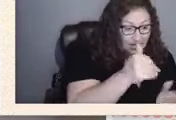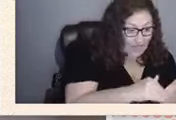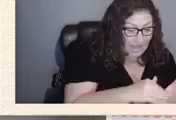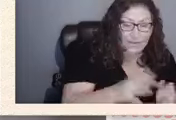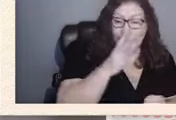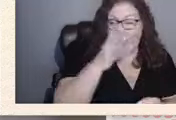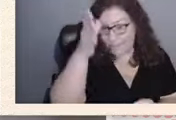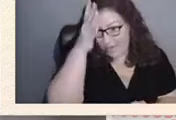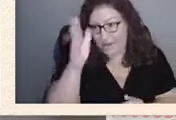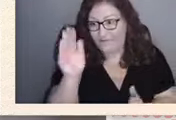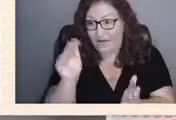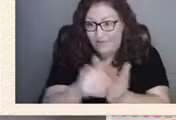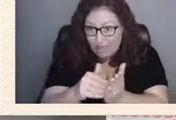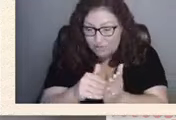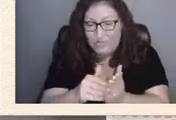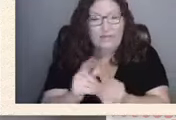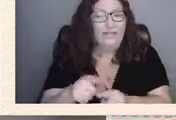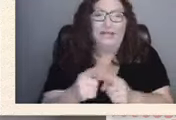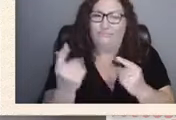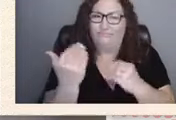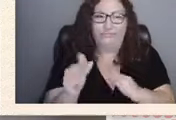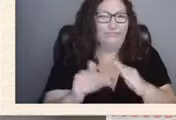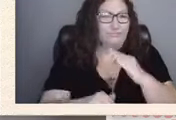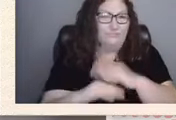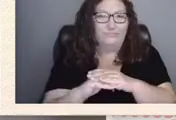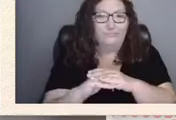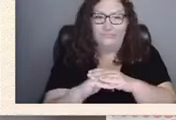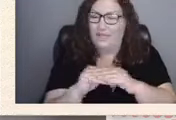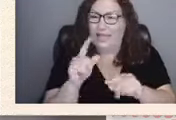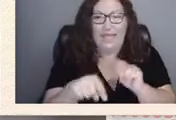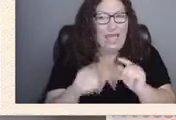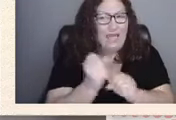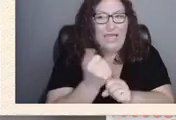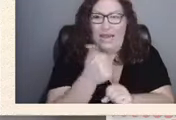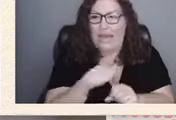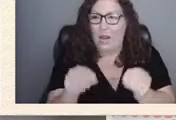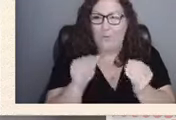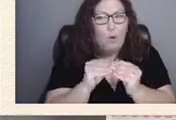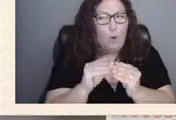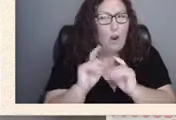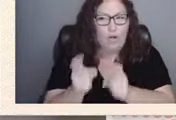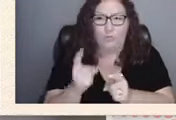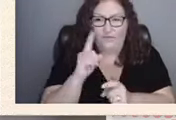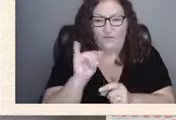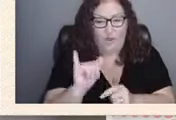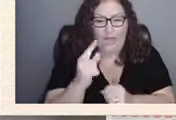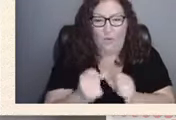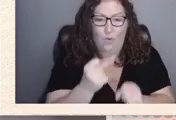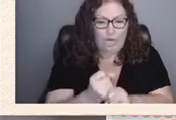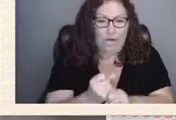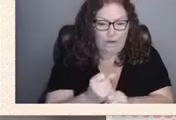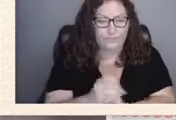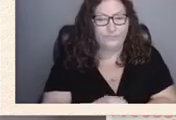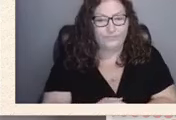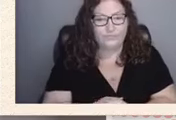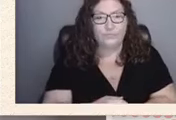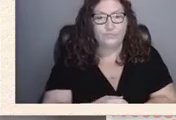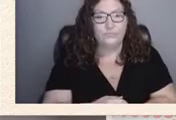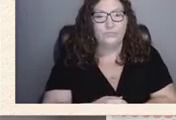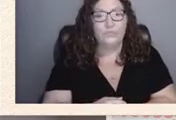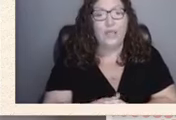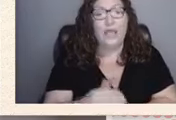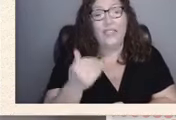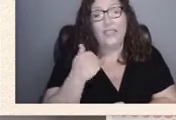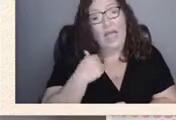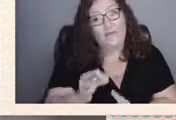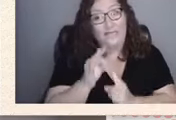put in $5,000, that account cannot receive any more additional contributions for the rest of the calendar year. Now, there is an exception to